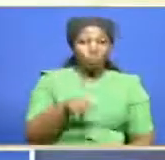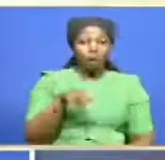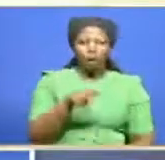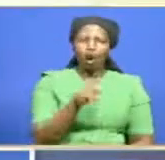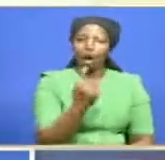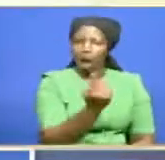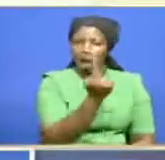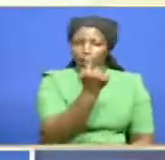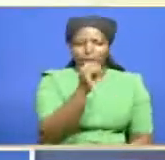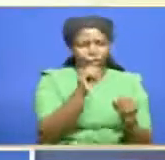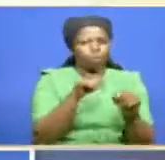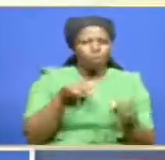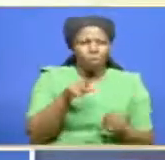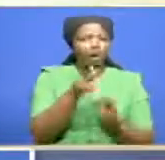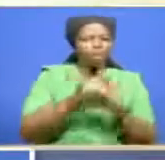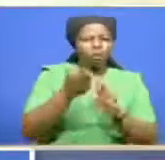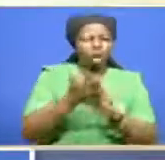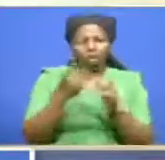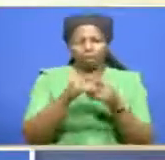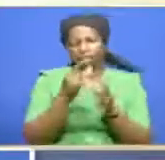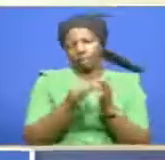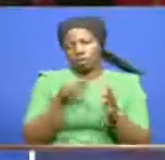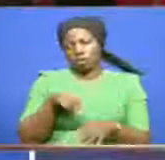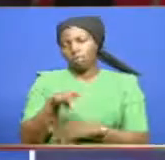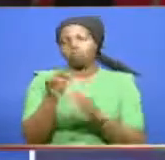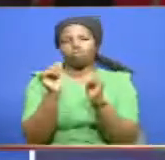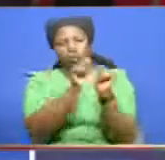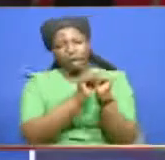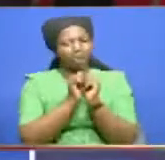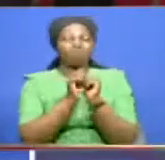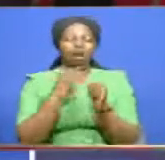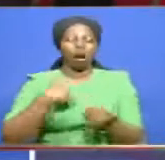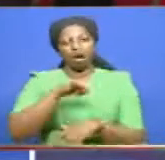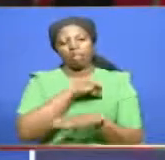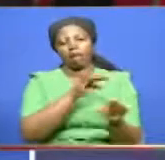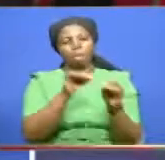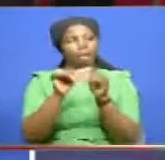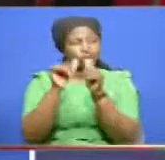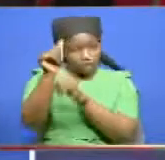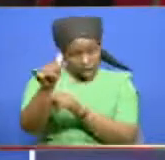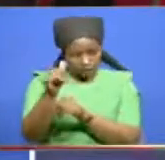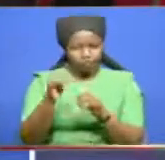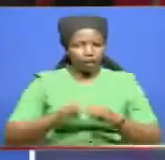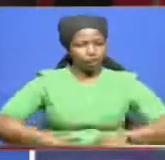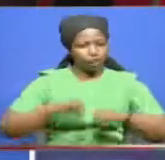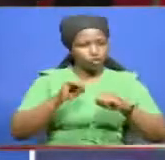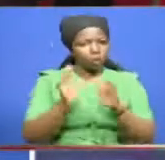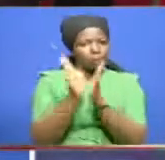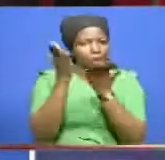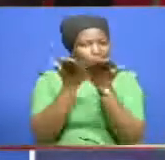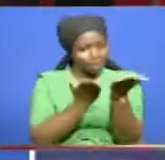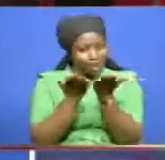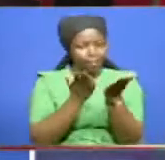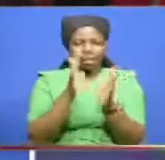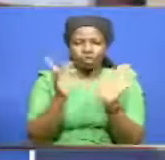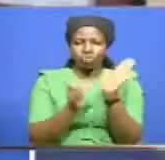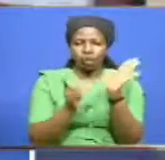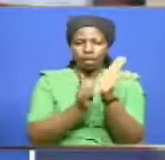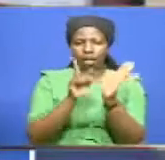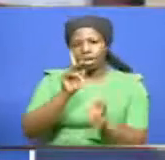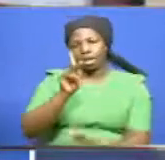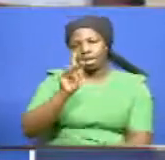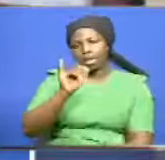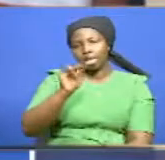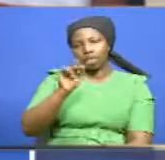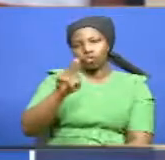alone, you may walk fast, but if you walk together, we shall go far. Head of Public Service Dr. Joseph Kinyua conducted the swearing-in ceremony.